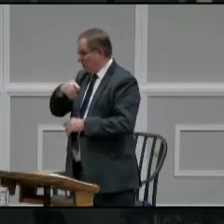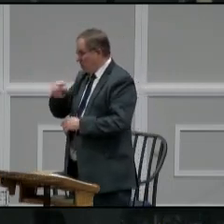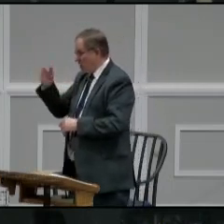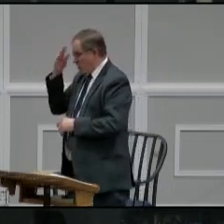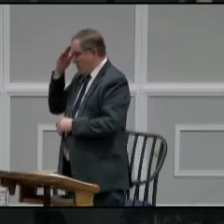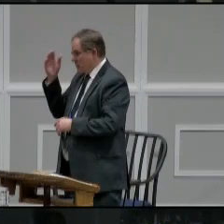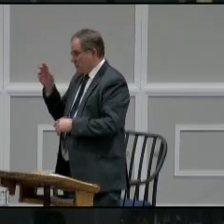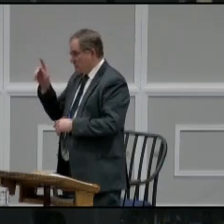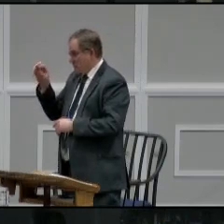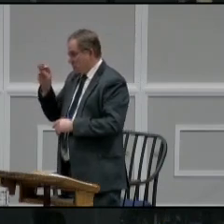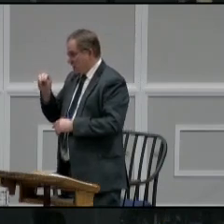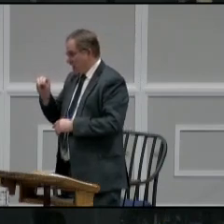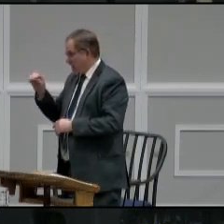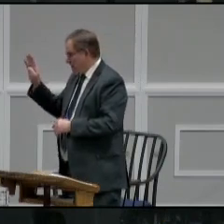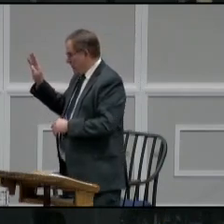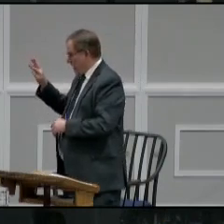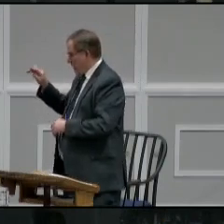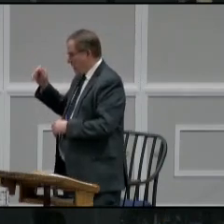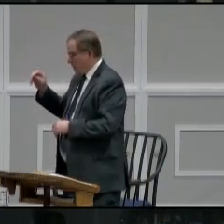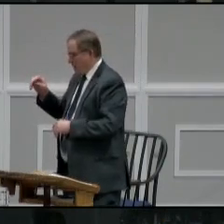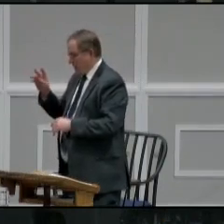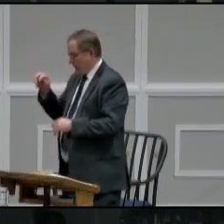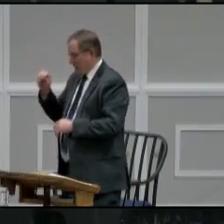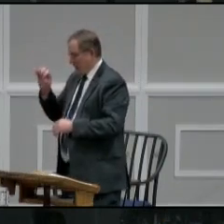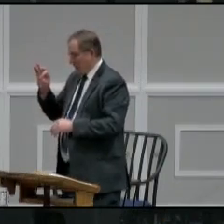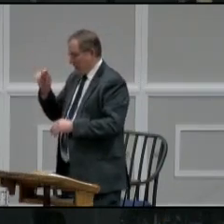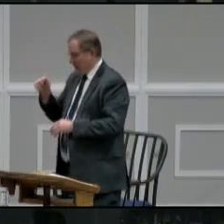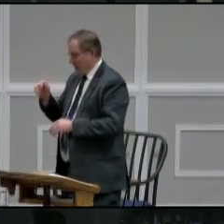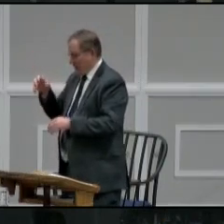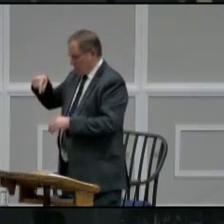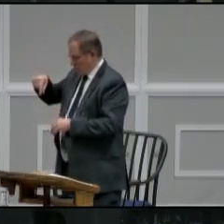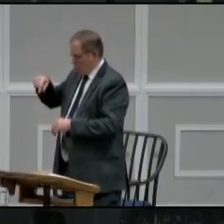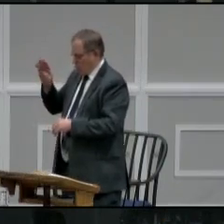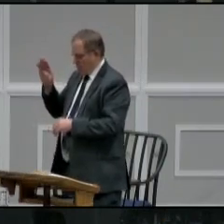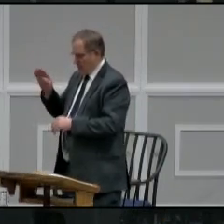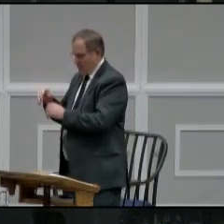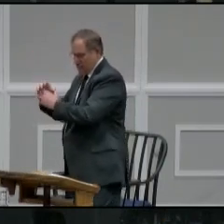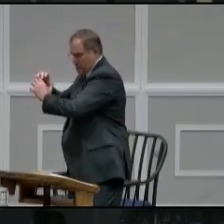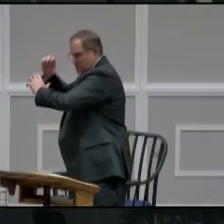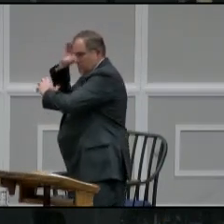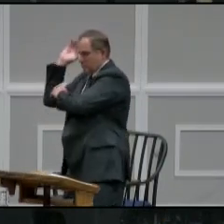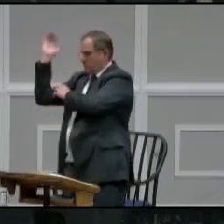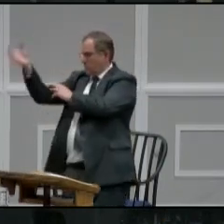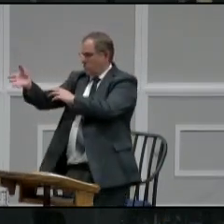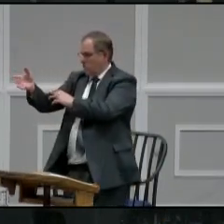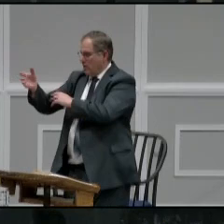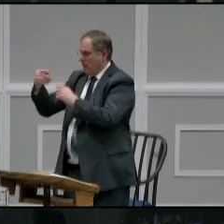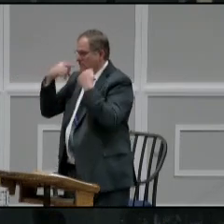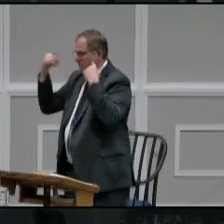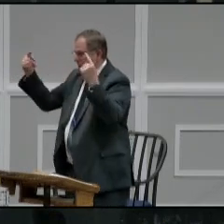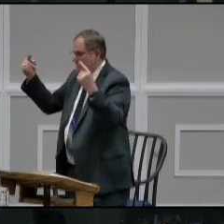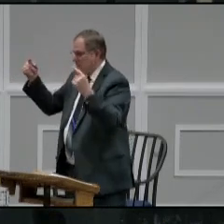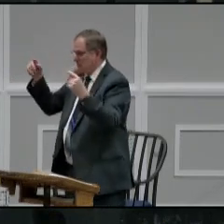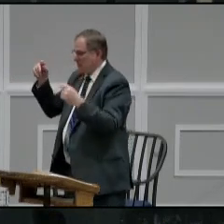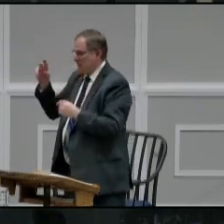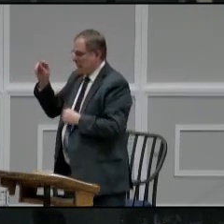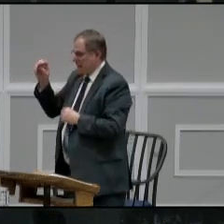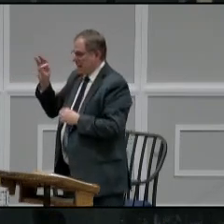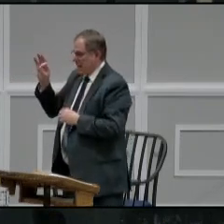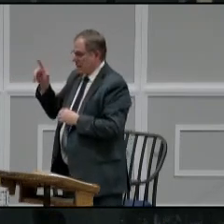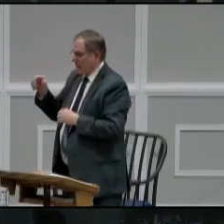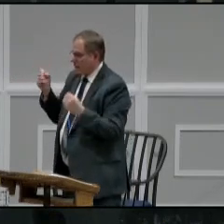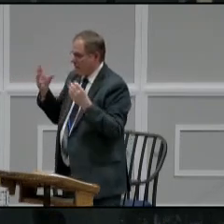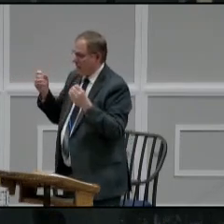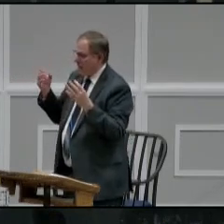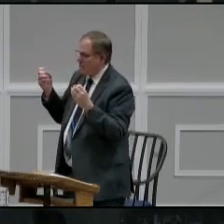okay. If you don't, you really aren't missing a whole lot in life, all right? But Tom Brady is a quarterback. He played many years